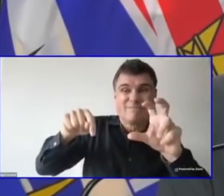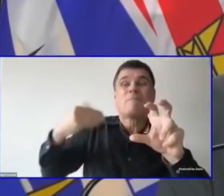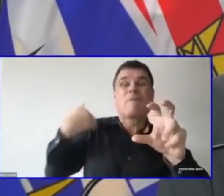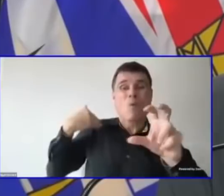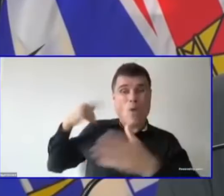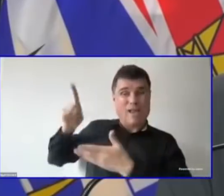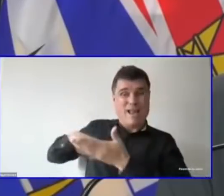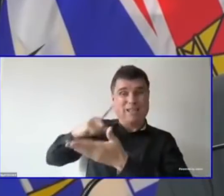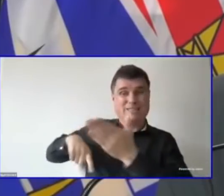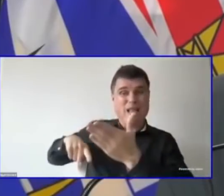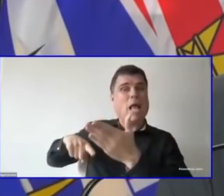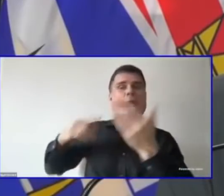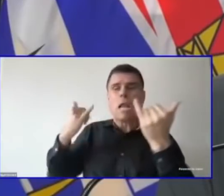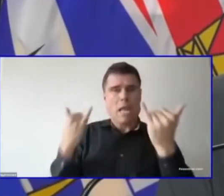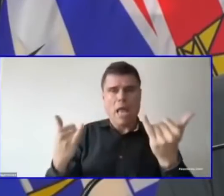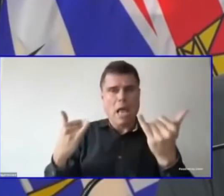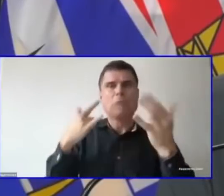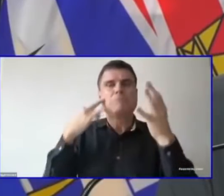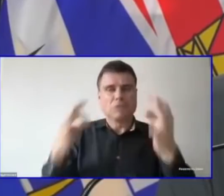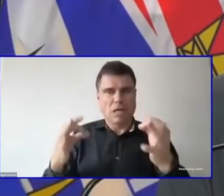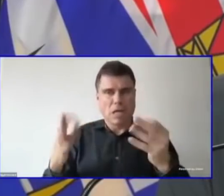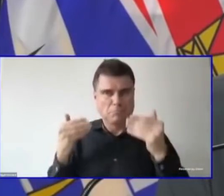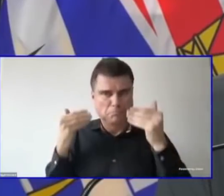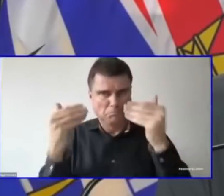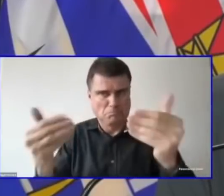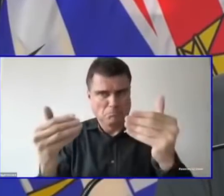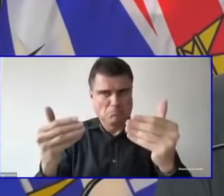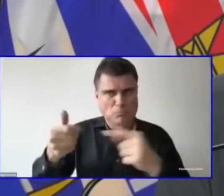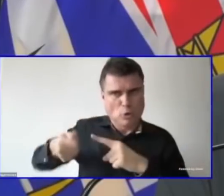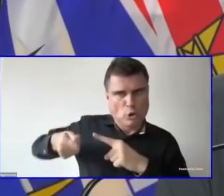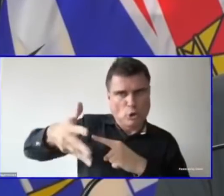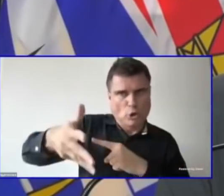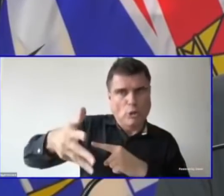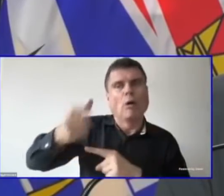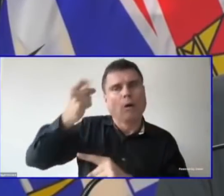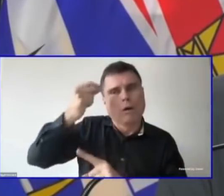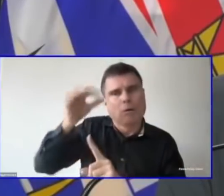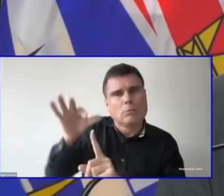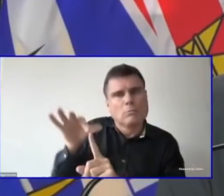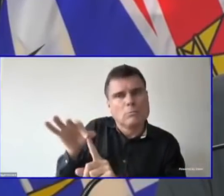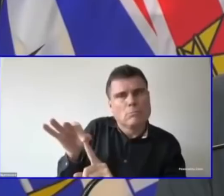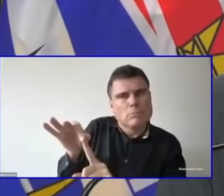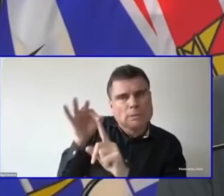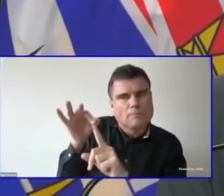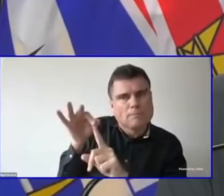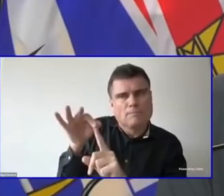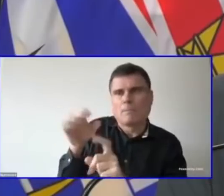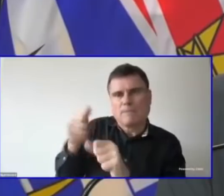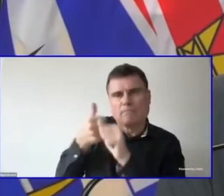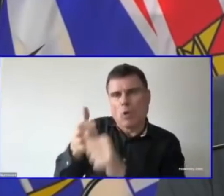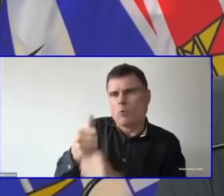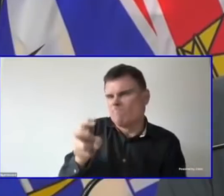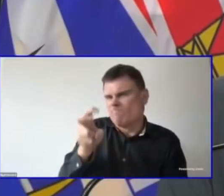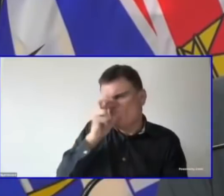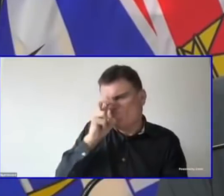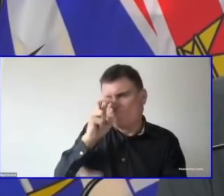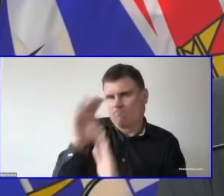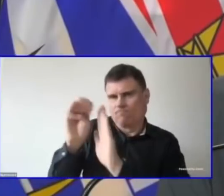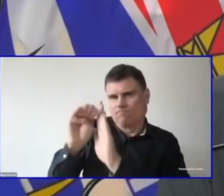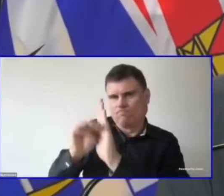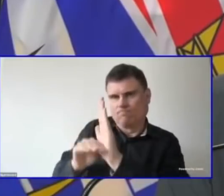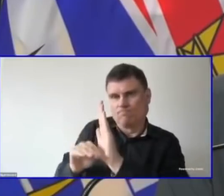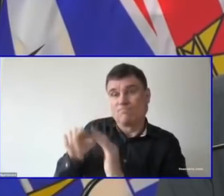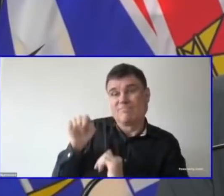exception made for them, and they will go ahead under certain protocols. We have a group of business gym owners in Kamloops who